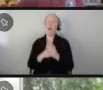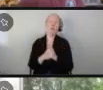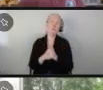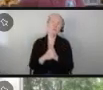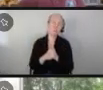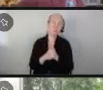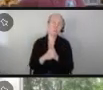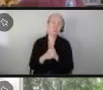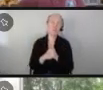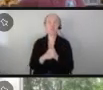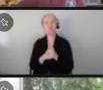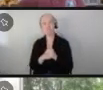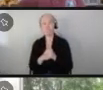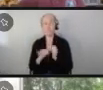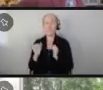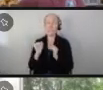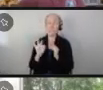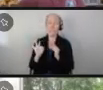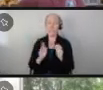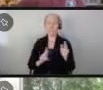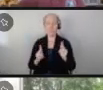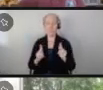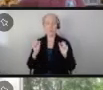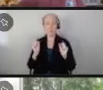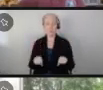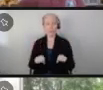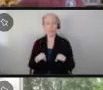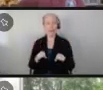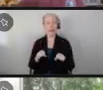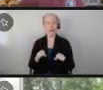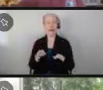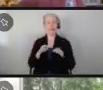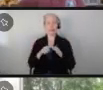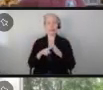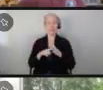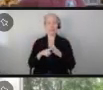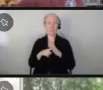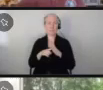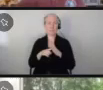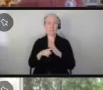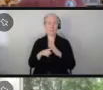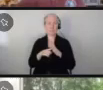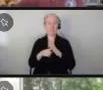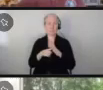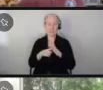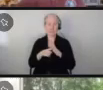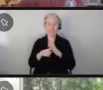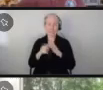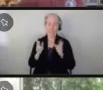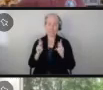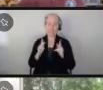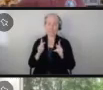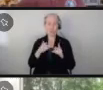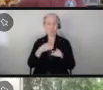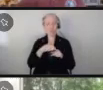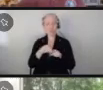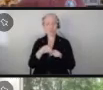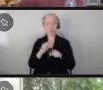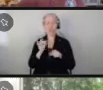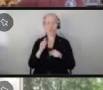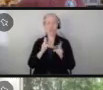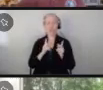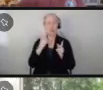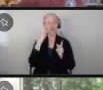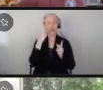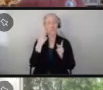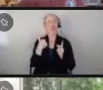people can identify early on in their career that they want to venture into